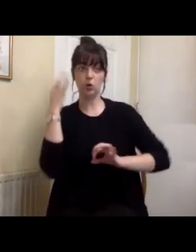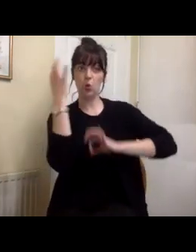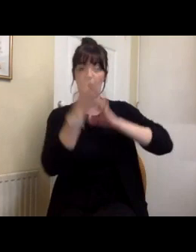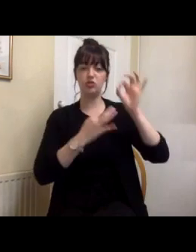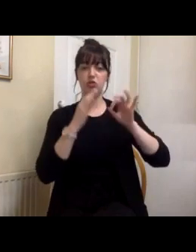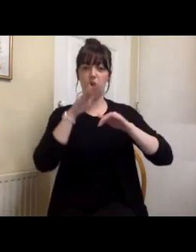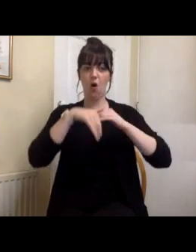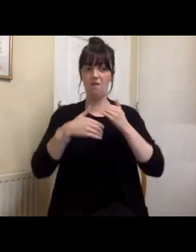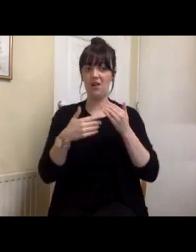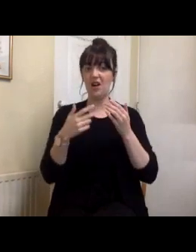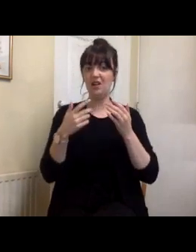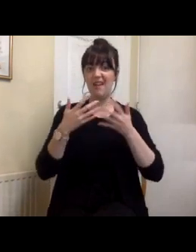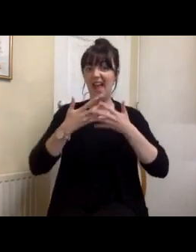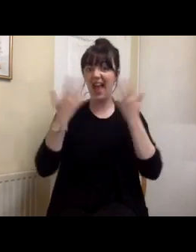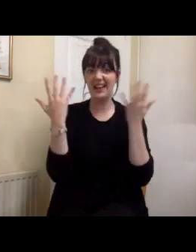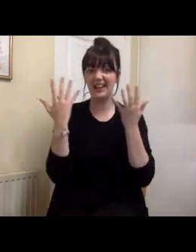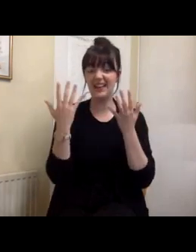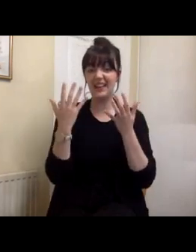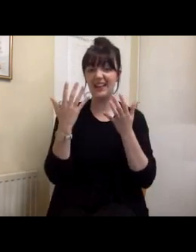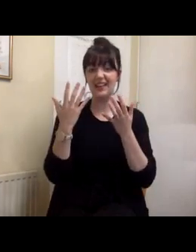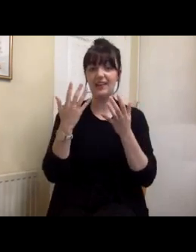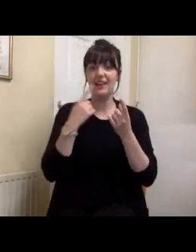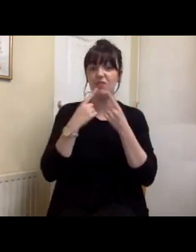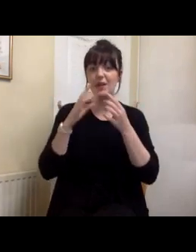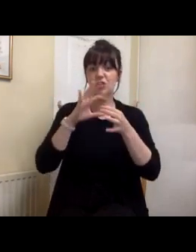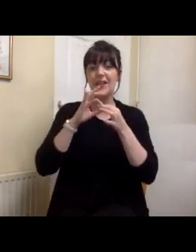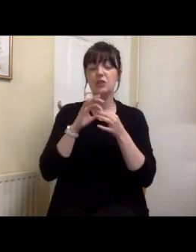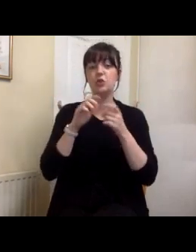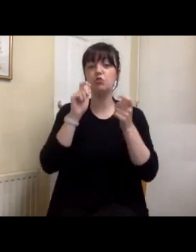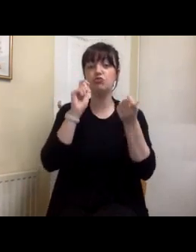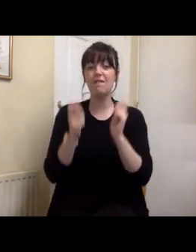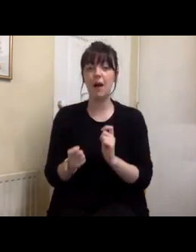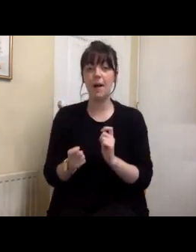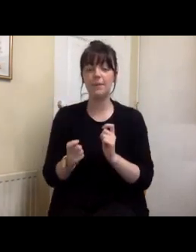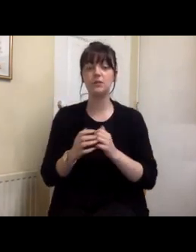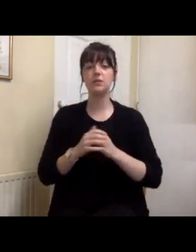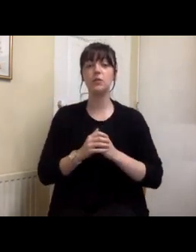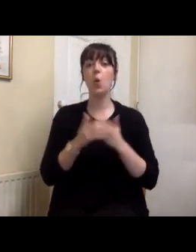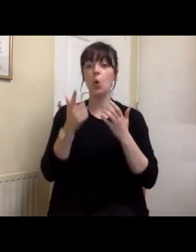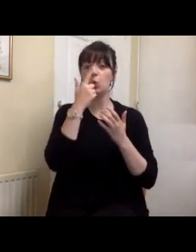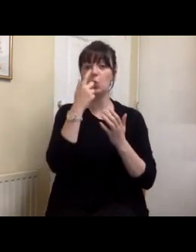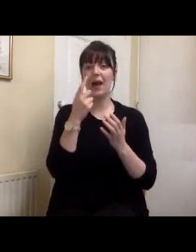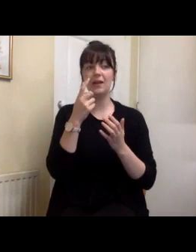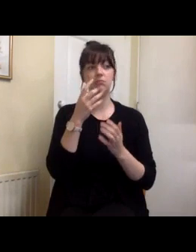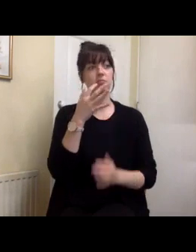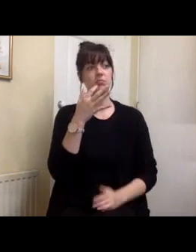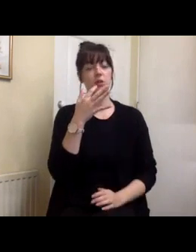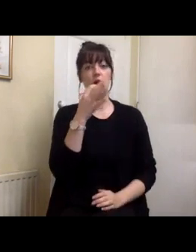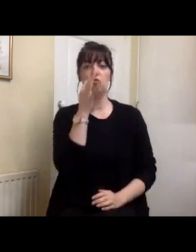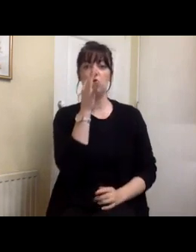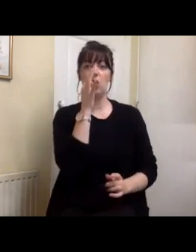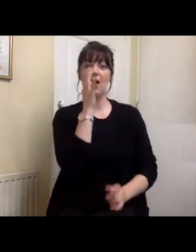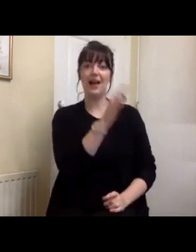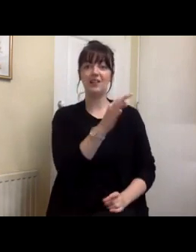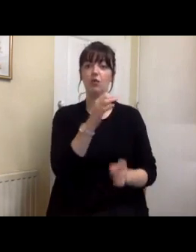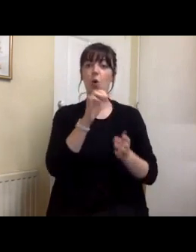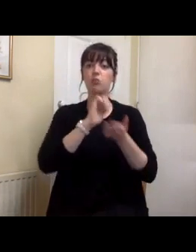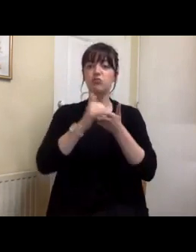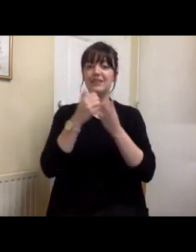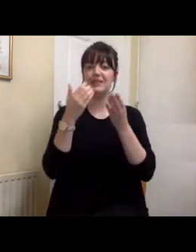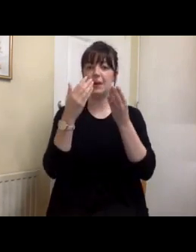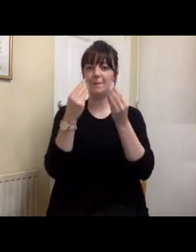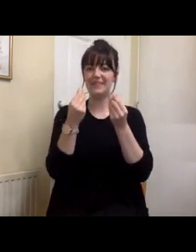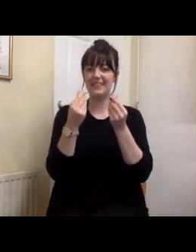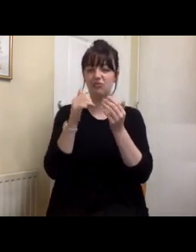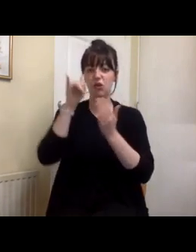the refinements. And of course, you can also submit a request for printed materials if you prefer using any of these